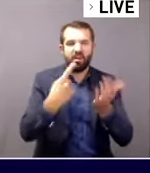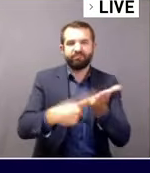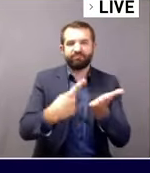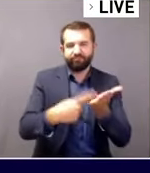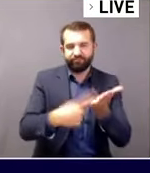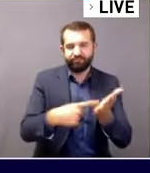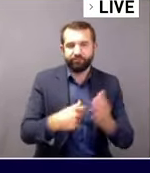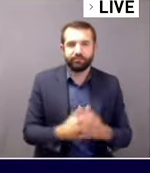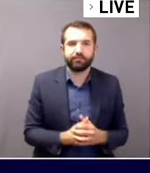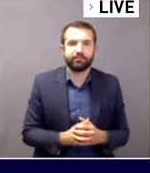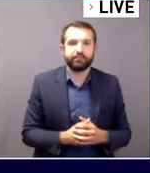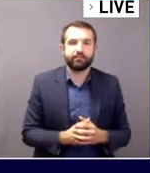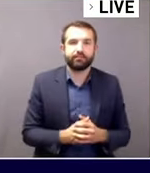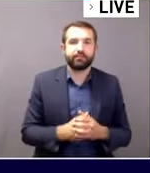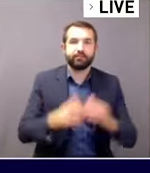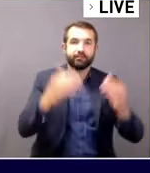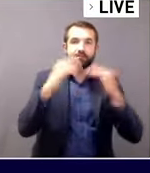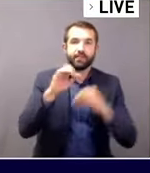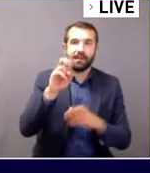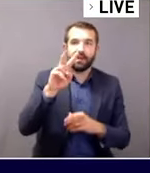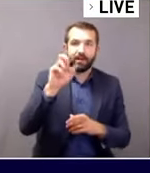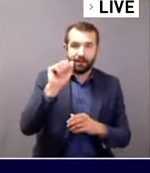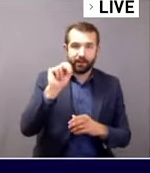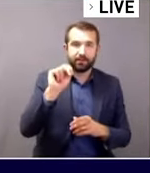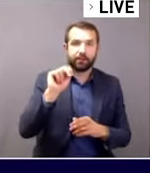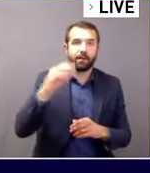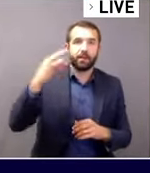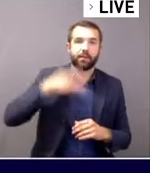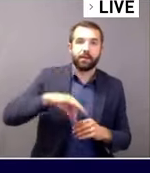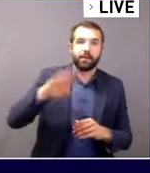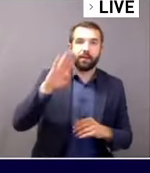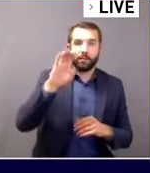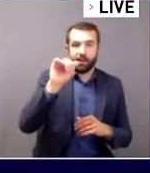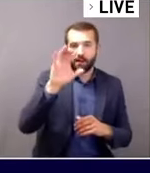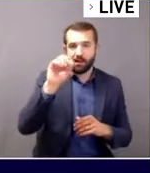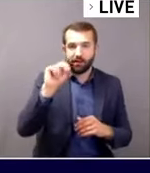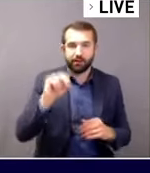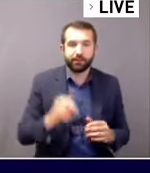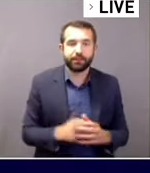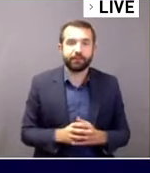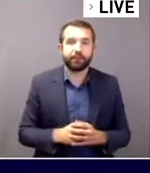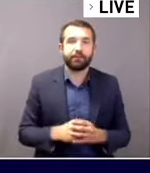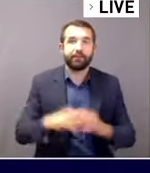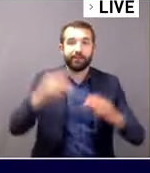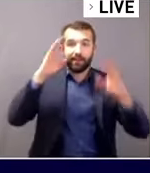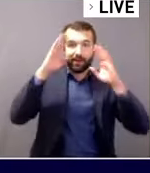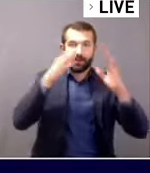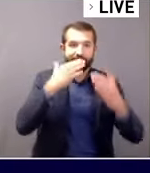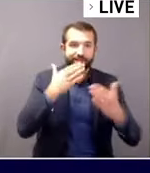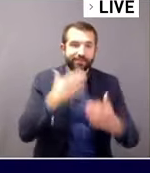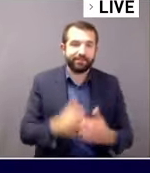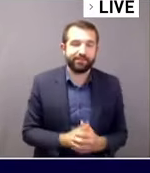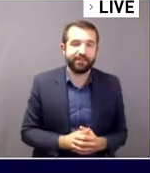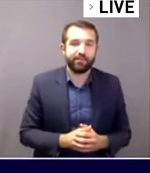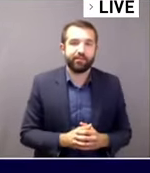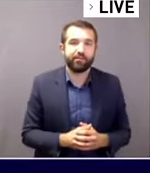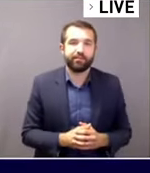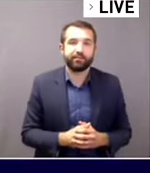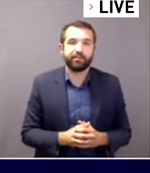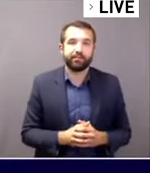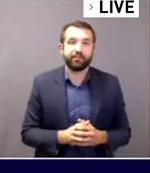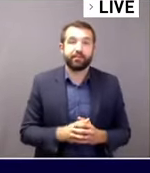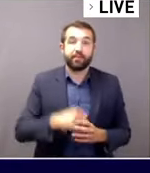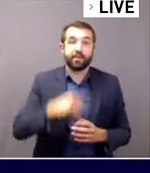I'm going to turn now to Evan Pop at the Maine Beacon. Hi, Dr. Shah. Thank you. So my question is about